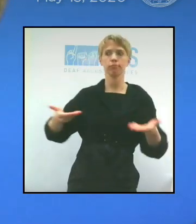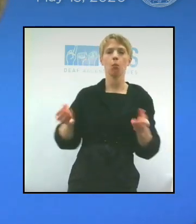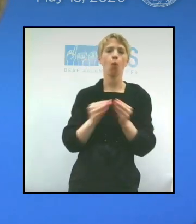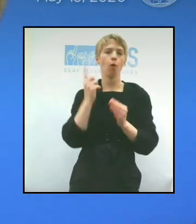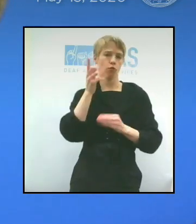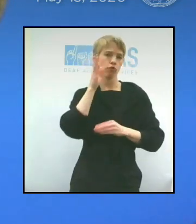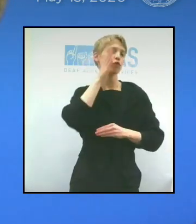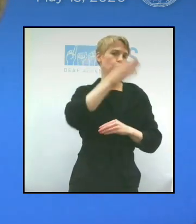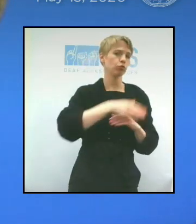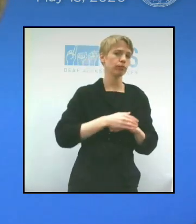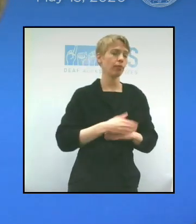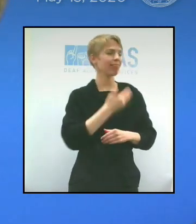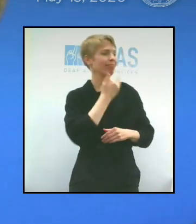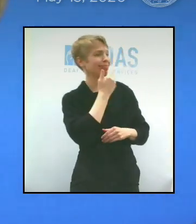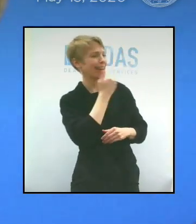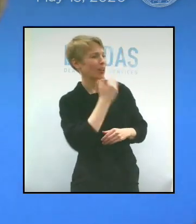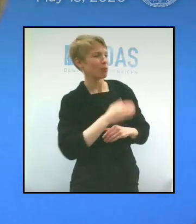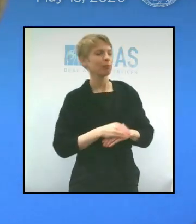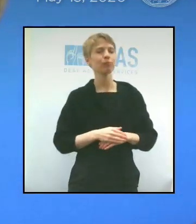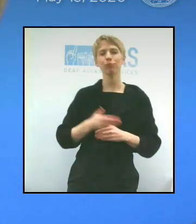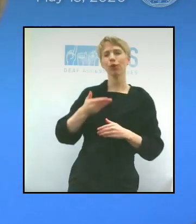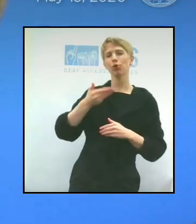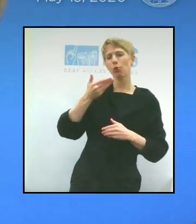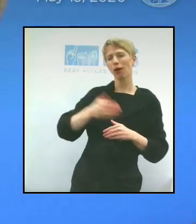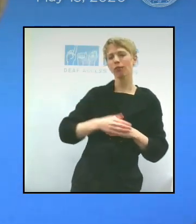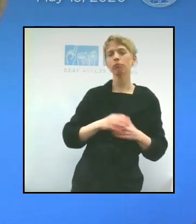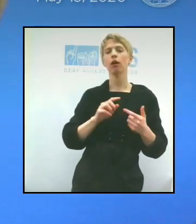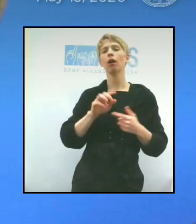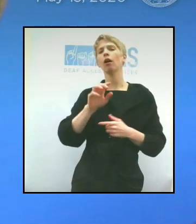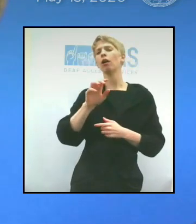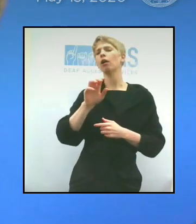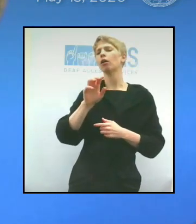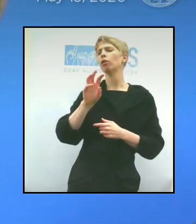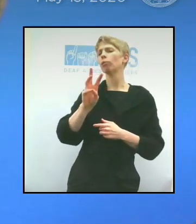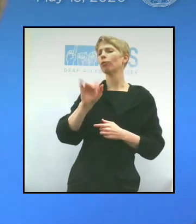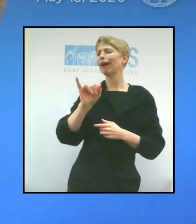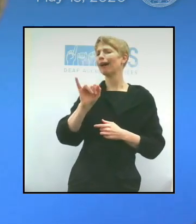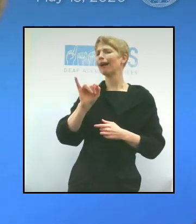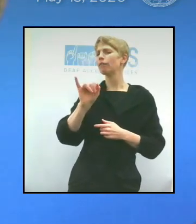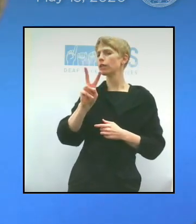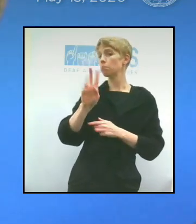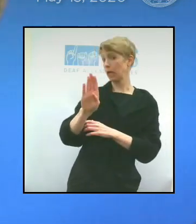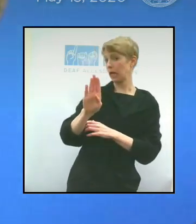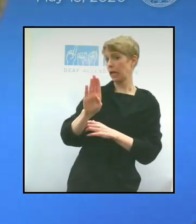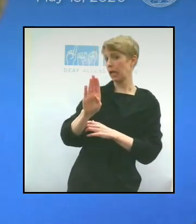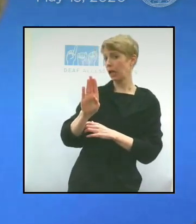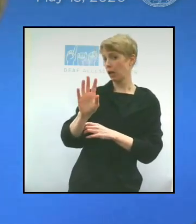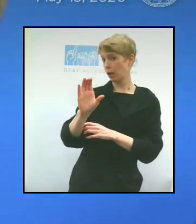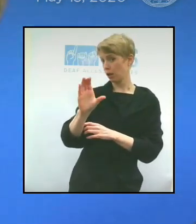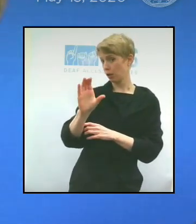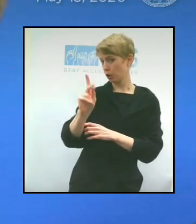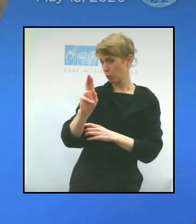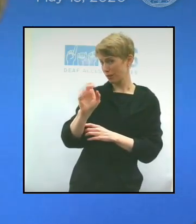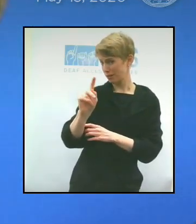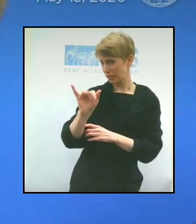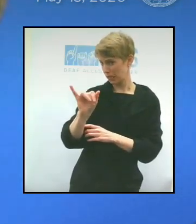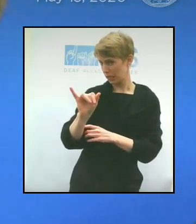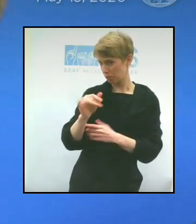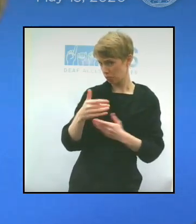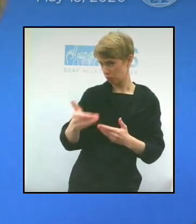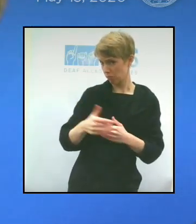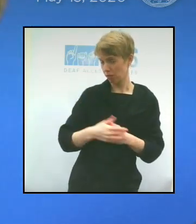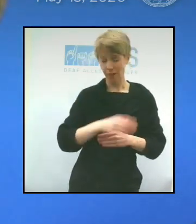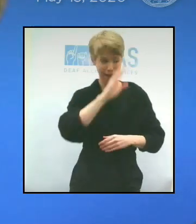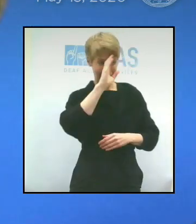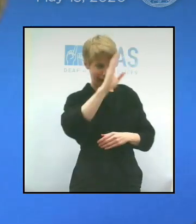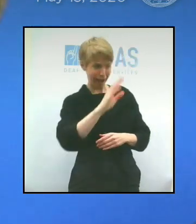Thank you. You're welcome. WIVB TV, Christy Kern. Hi, Mark. We're getting information that